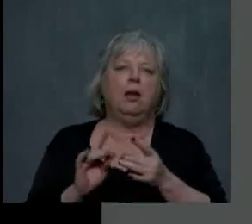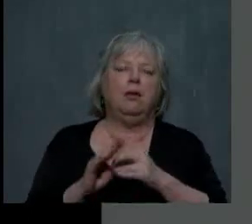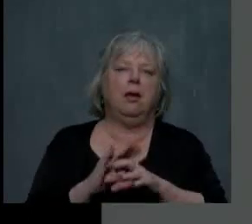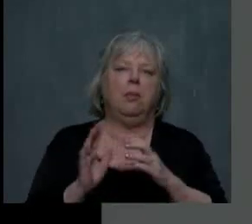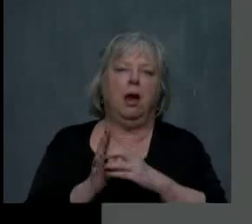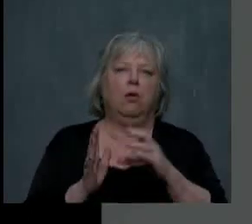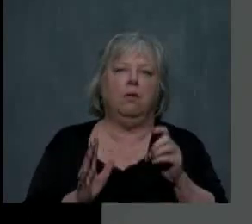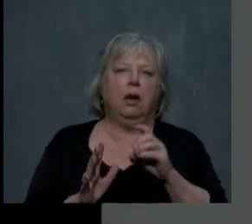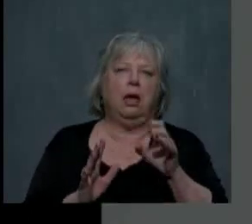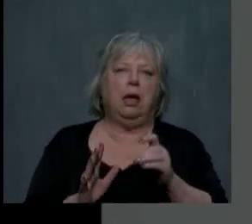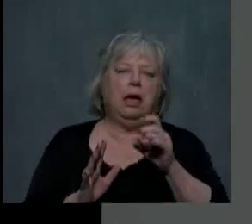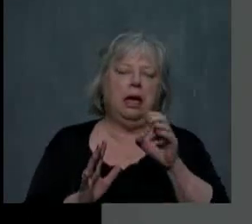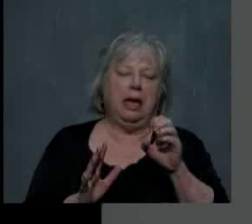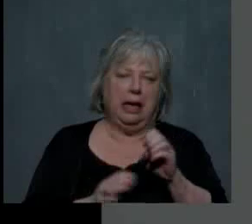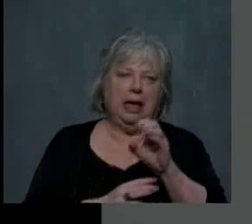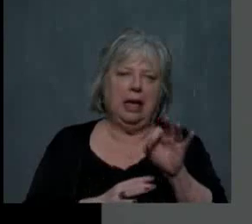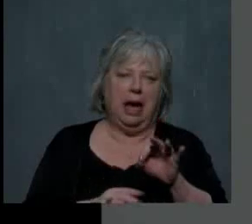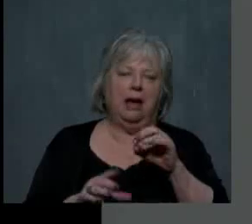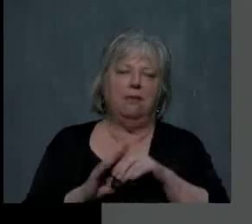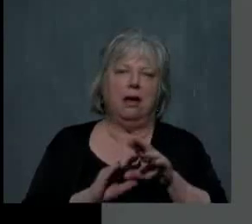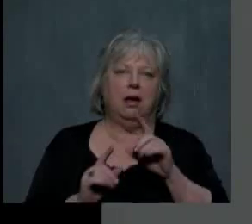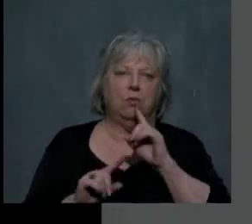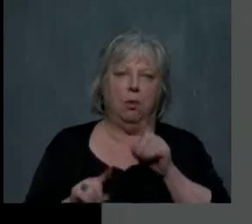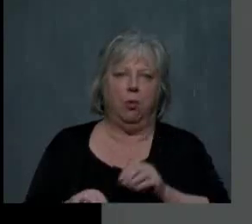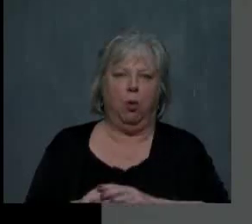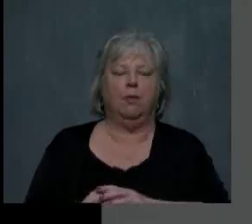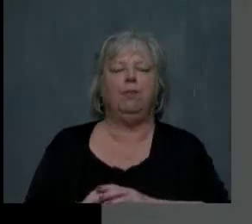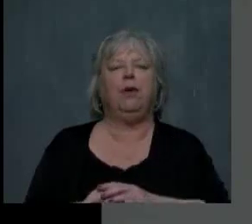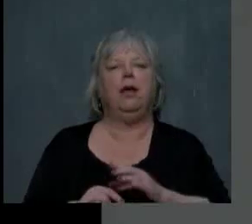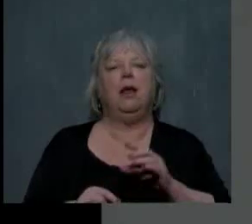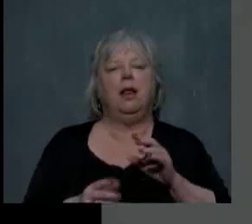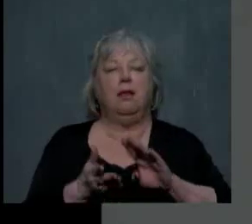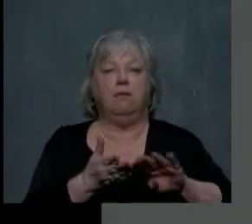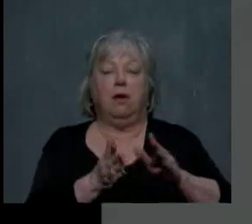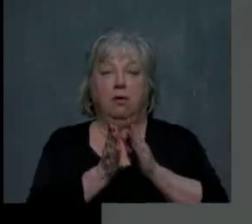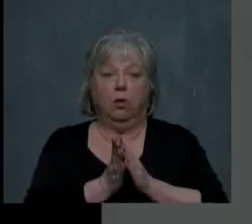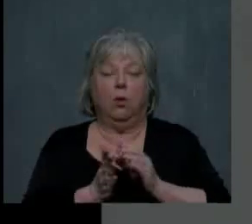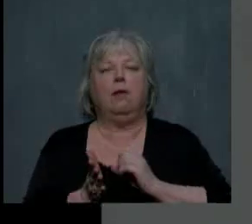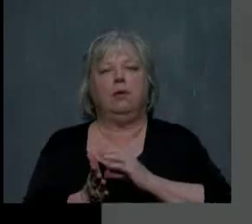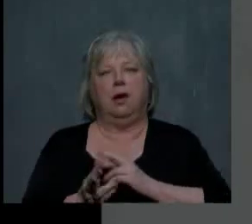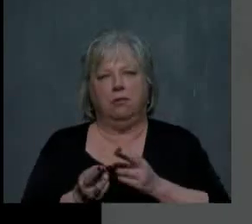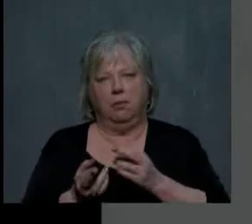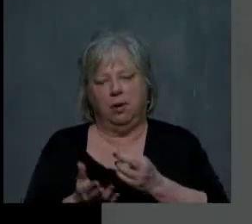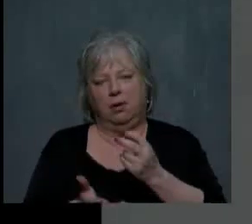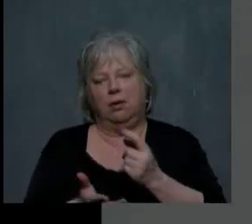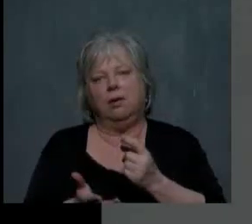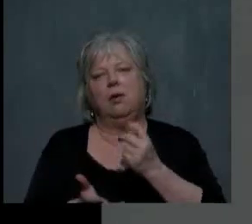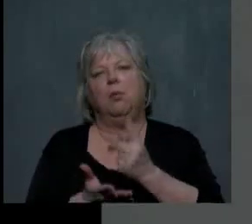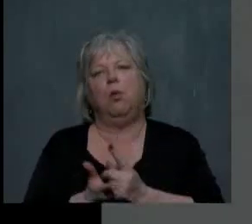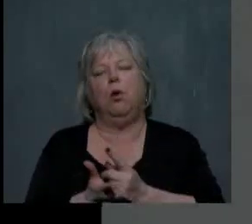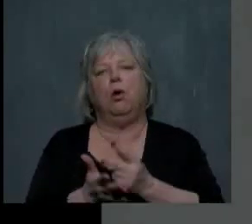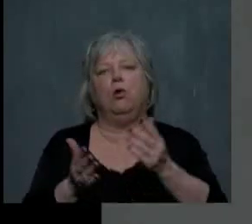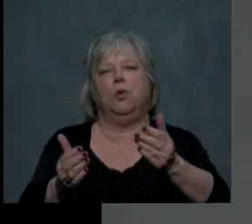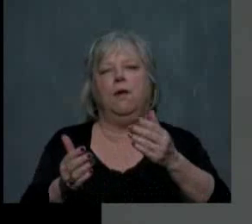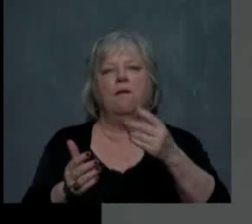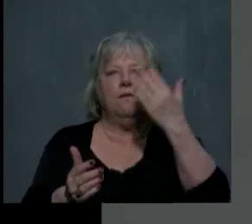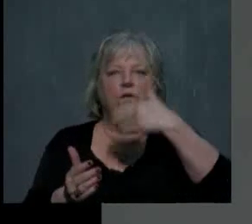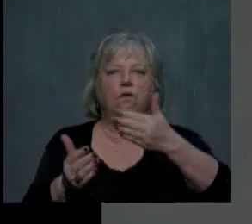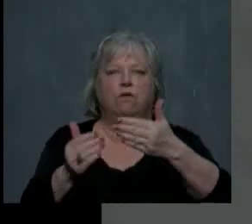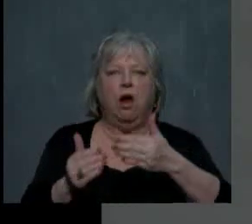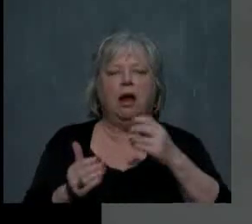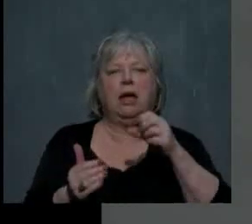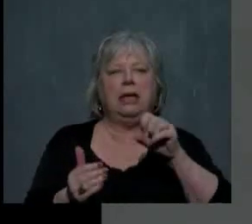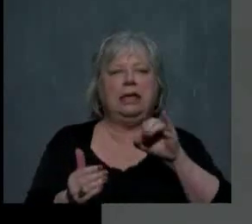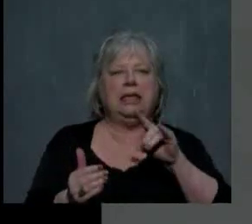F of the agenda staff report. Staff recommends approval of the variance request to allow reduced front and side yard setbacks.